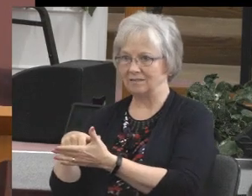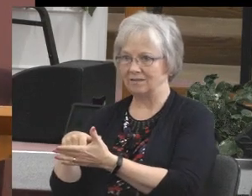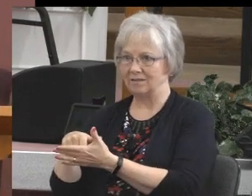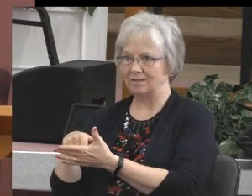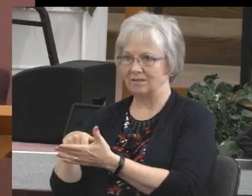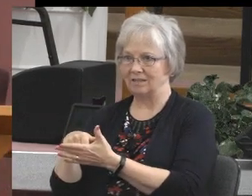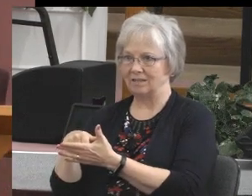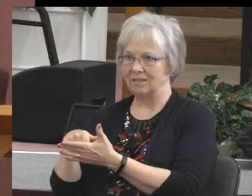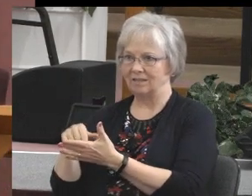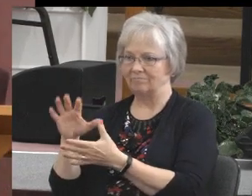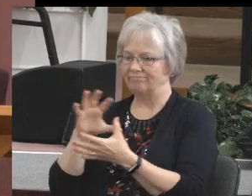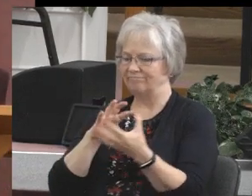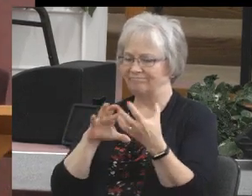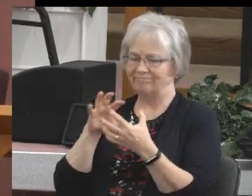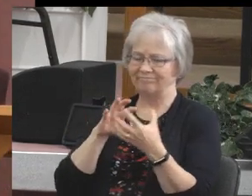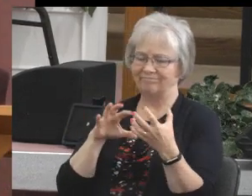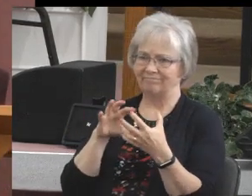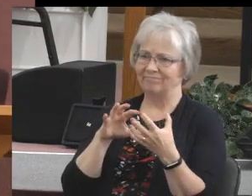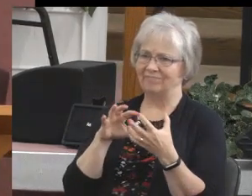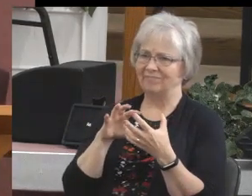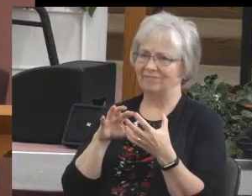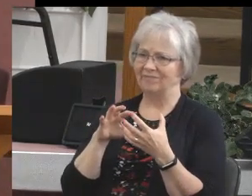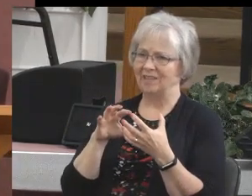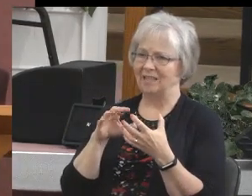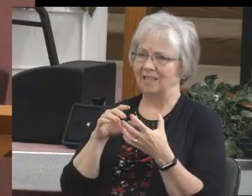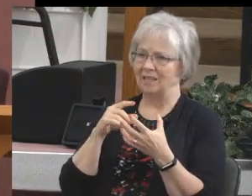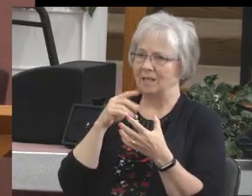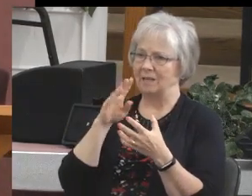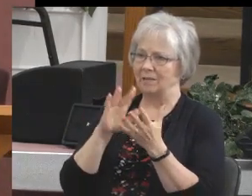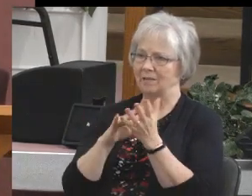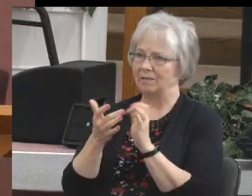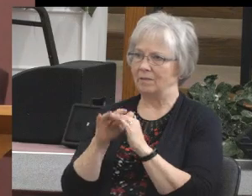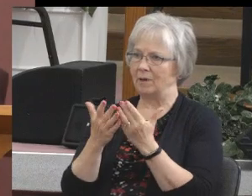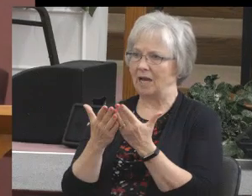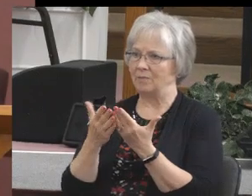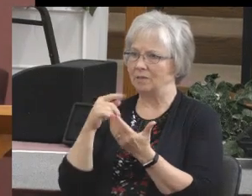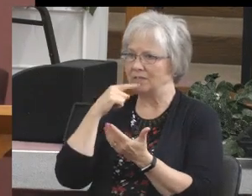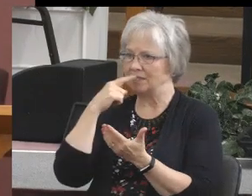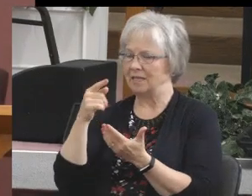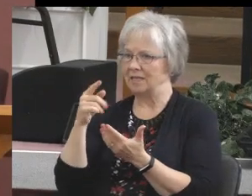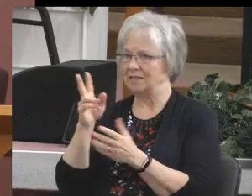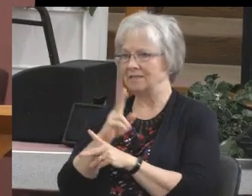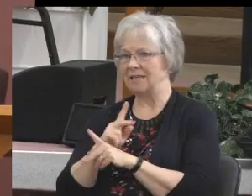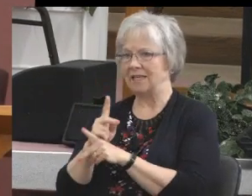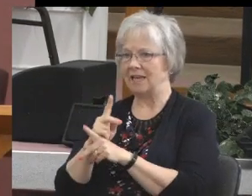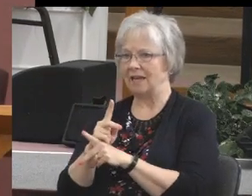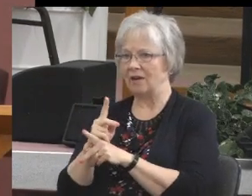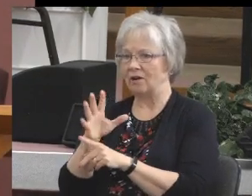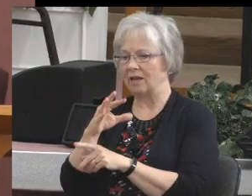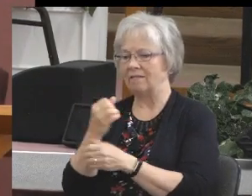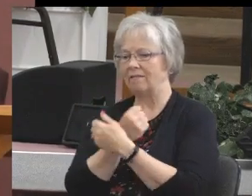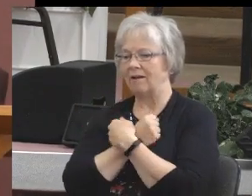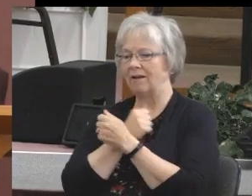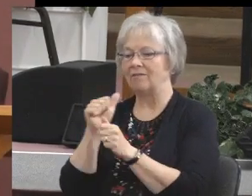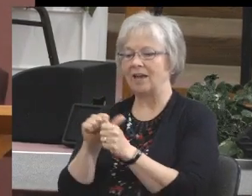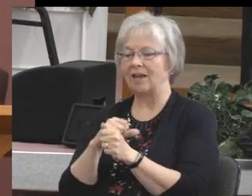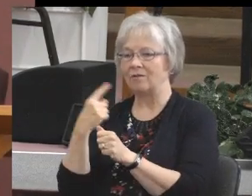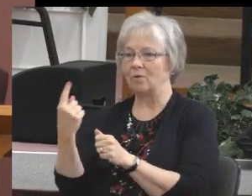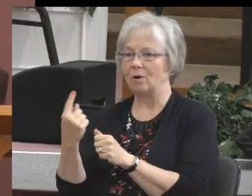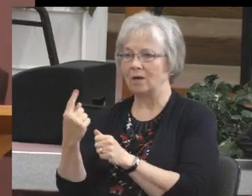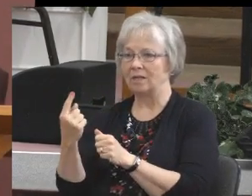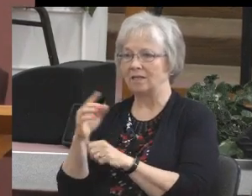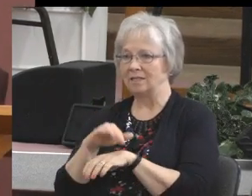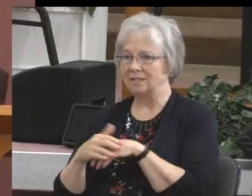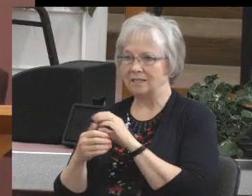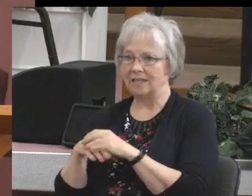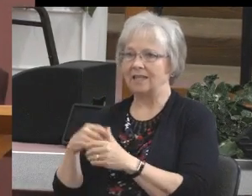Doesn't the Bible say that you're to take care of everyone and love on everyone and take care of them and give